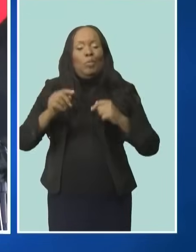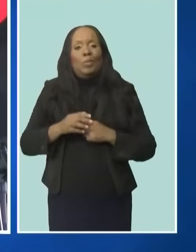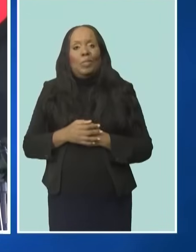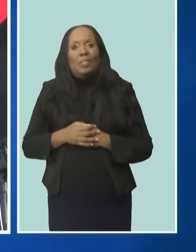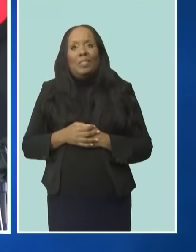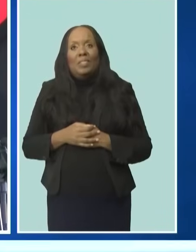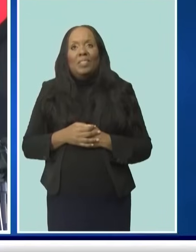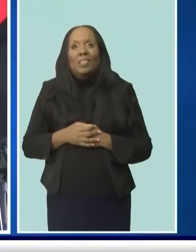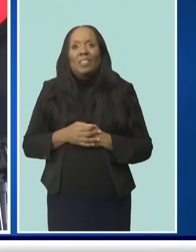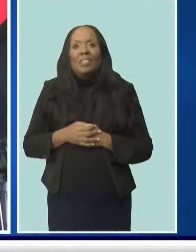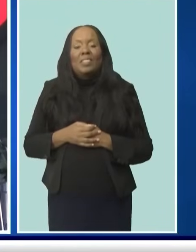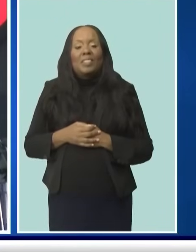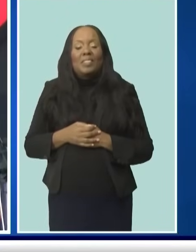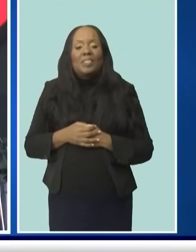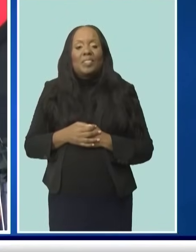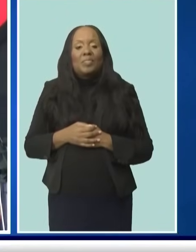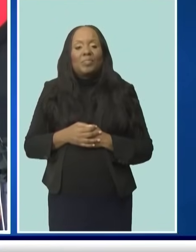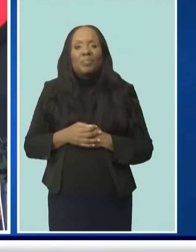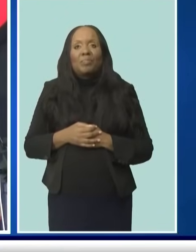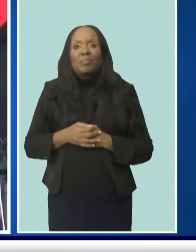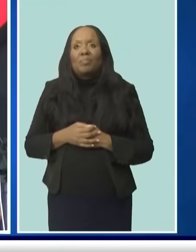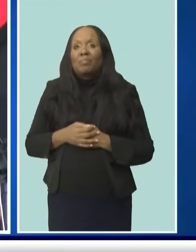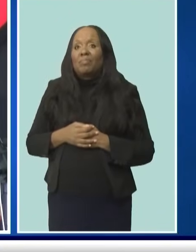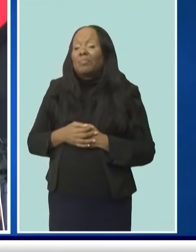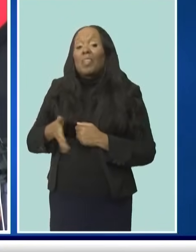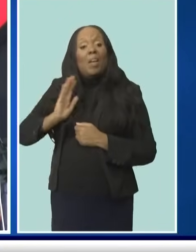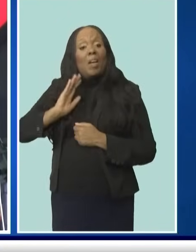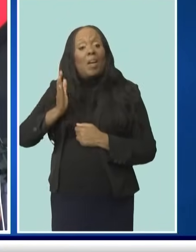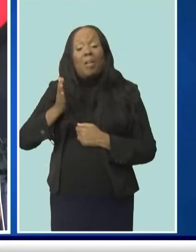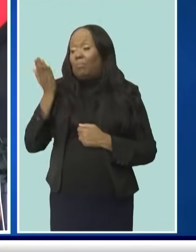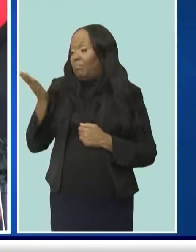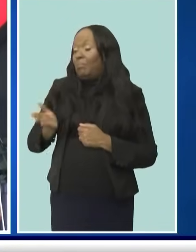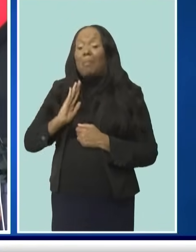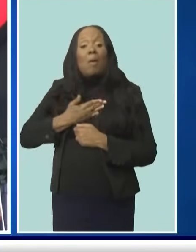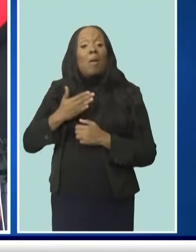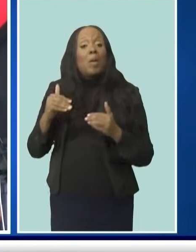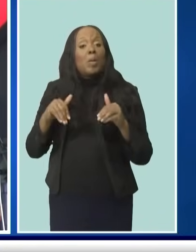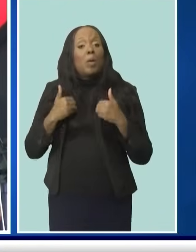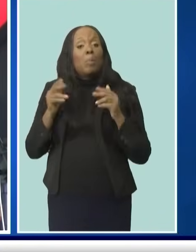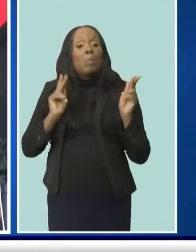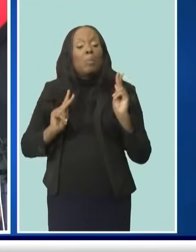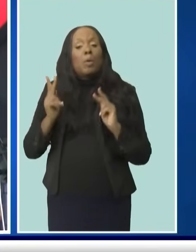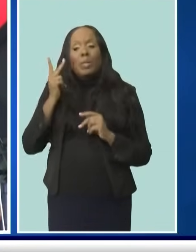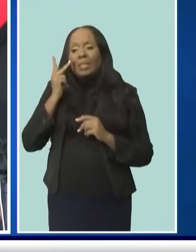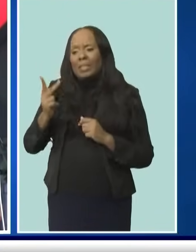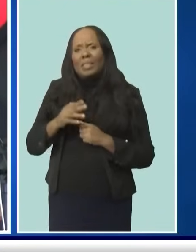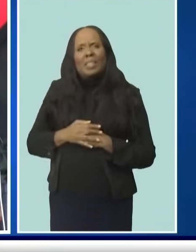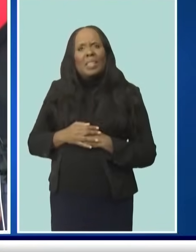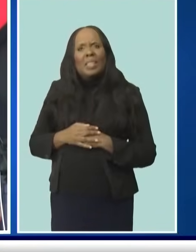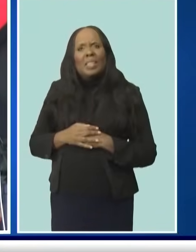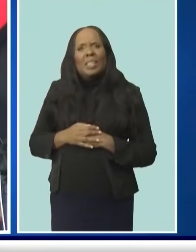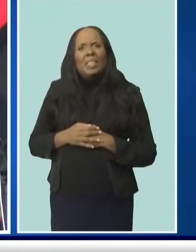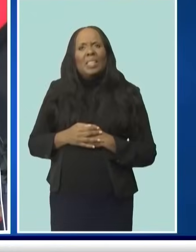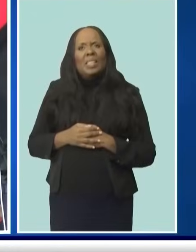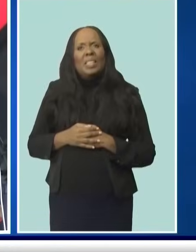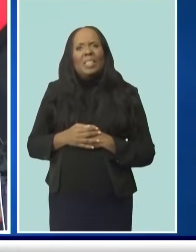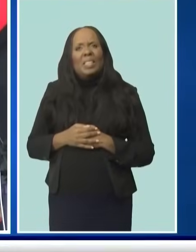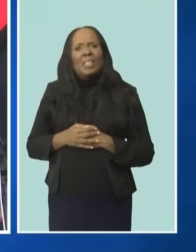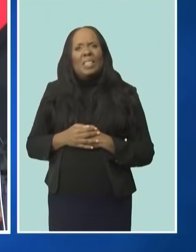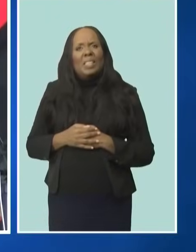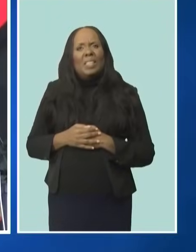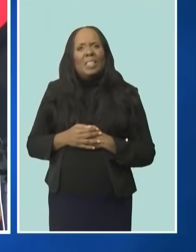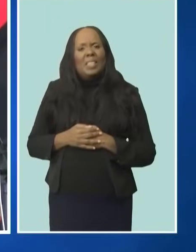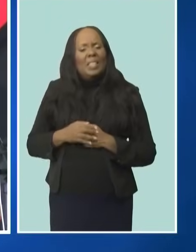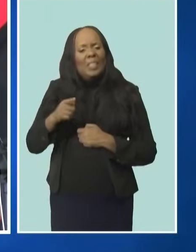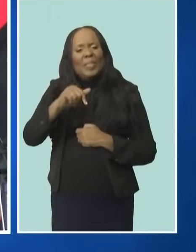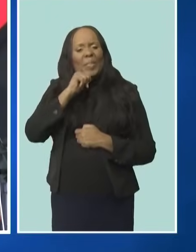also as well says to our young people that you don't have to be born in a particular